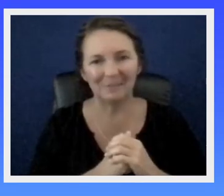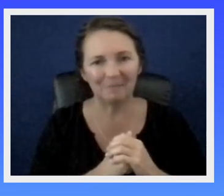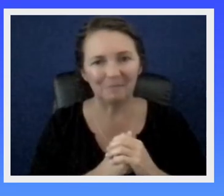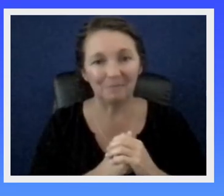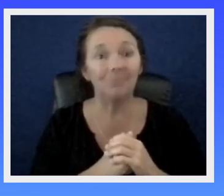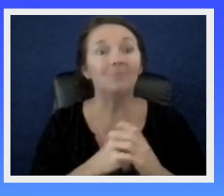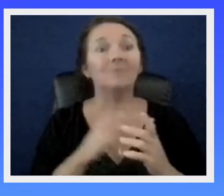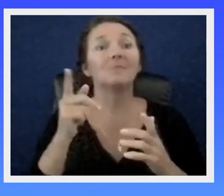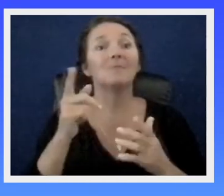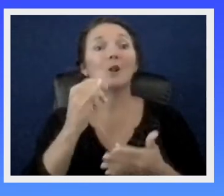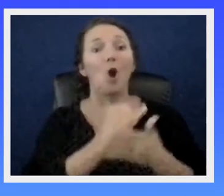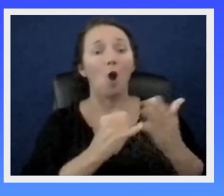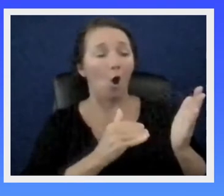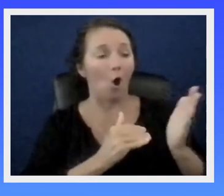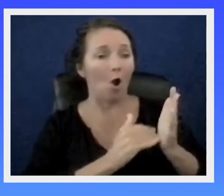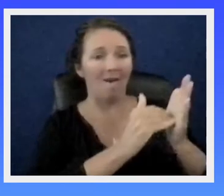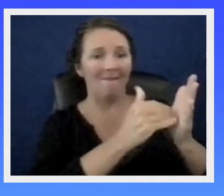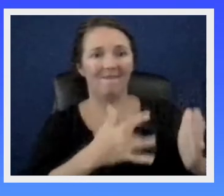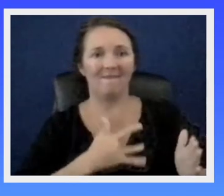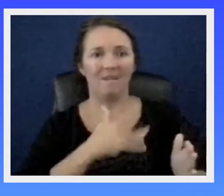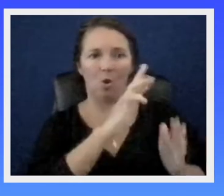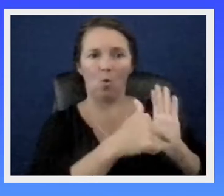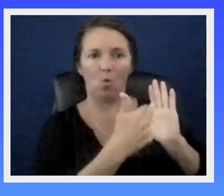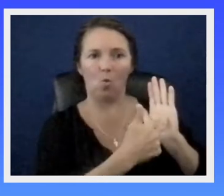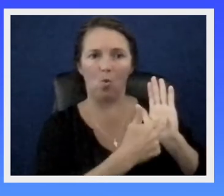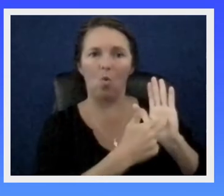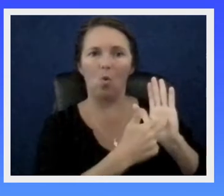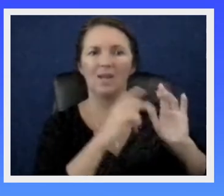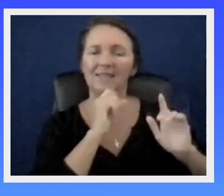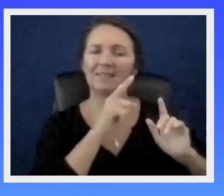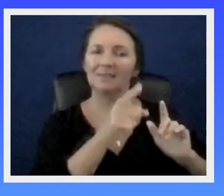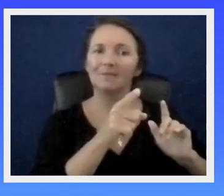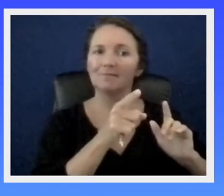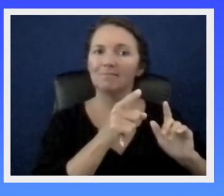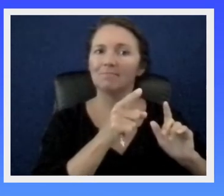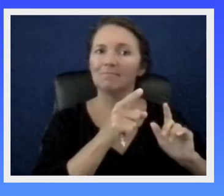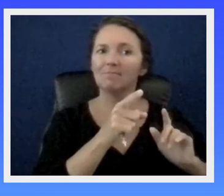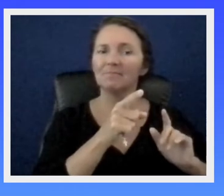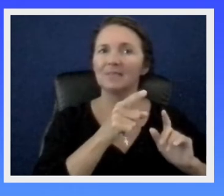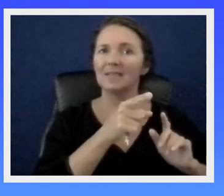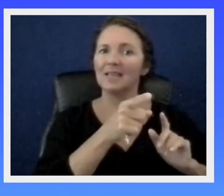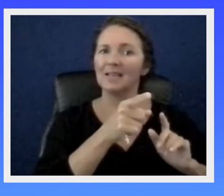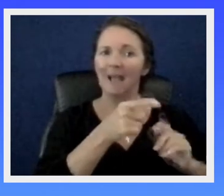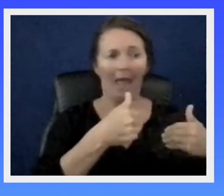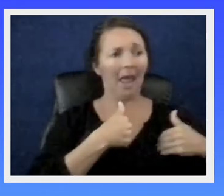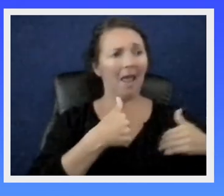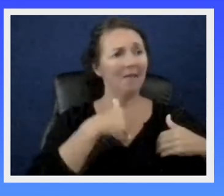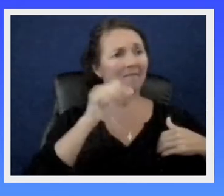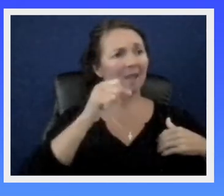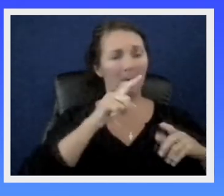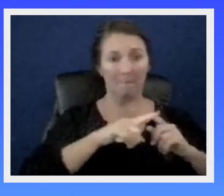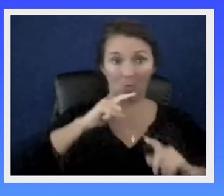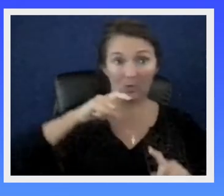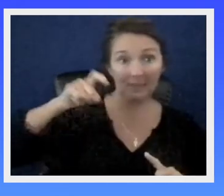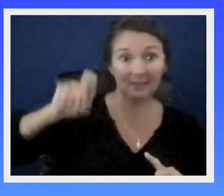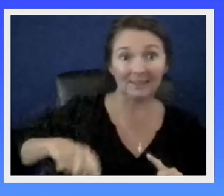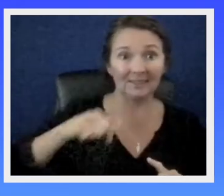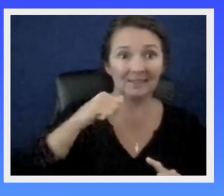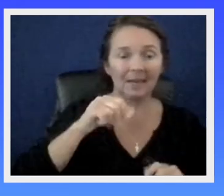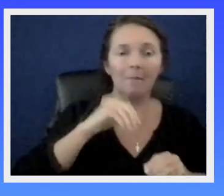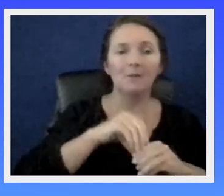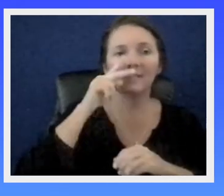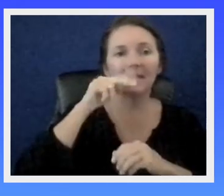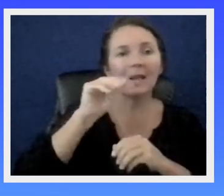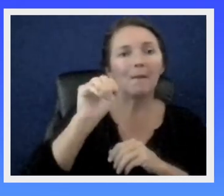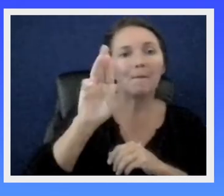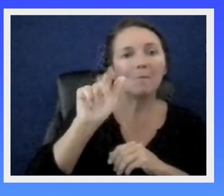Artists often feel their role is treated as a commodity and not a necessity. But as we've seen with murals in Nubian Square, the